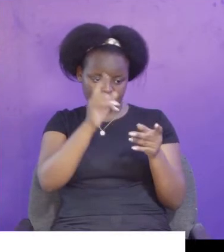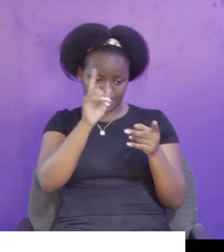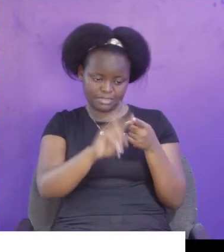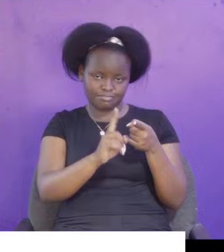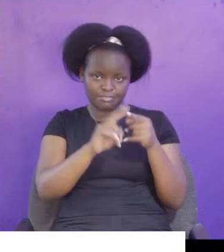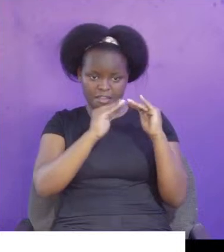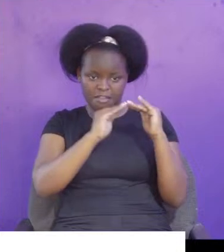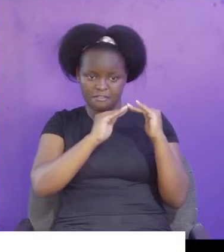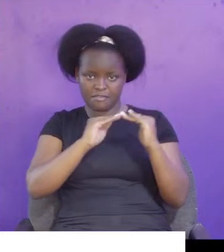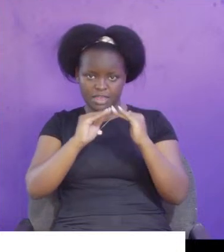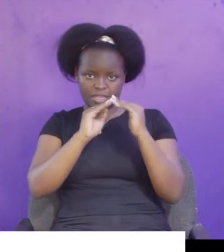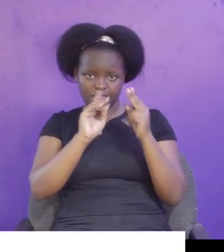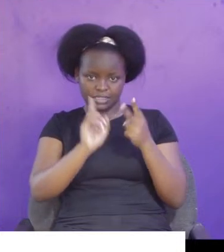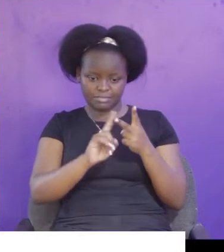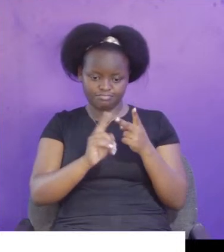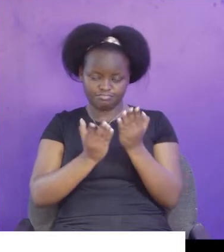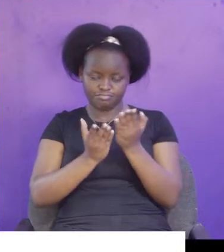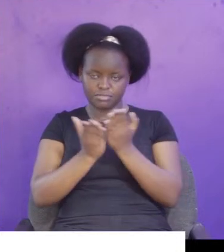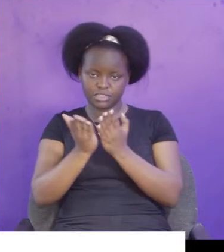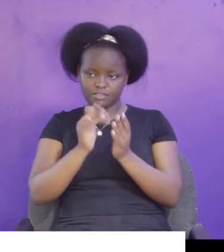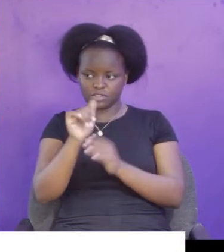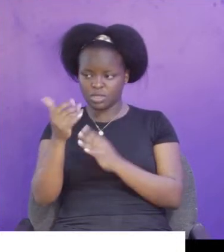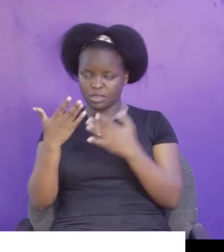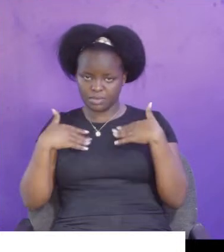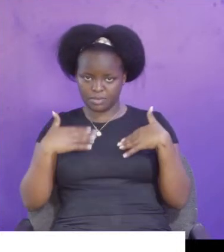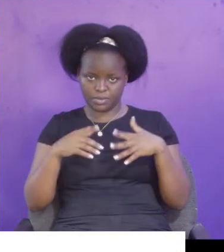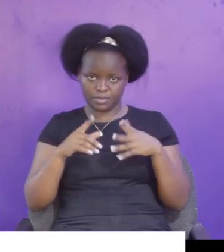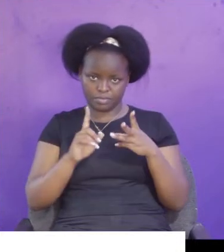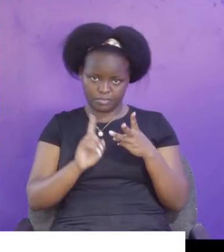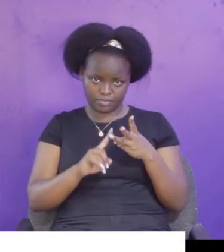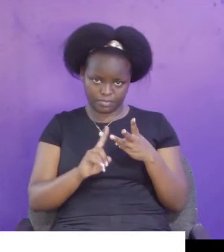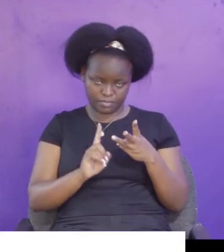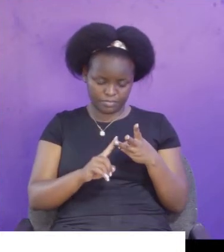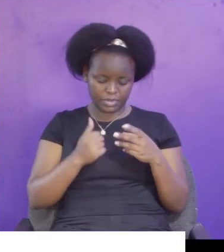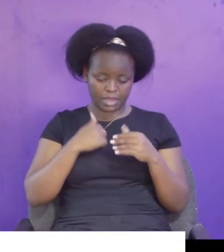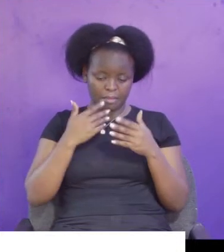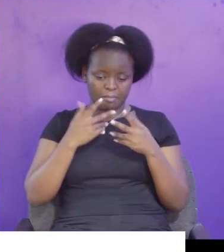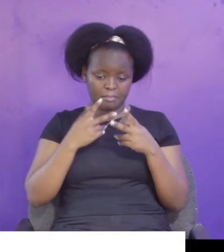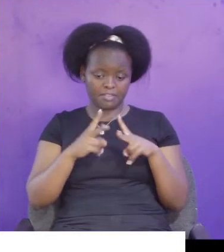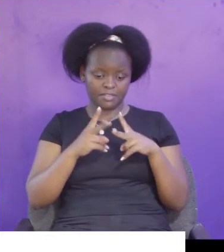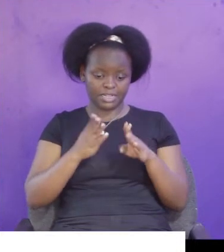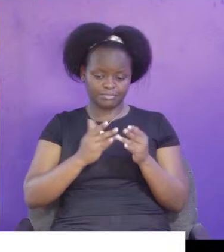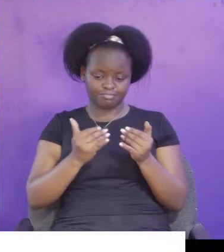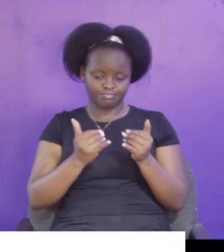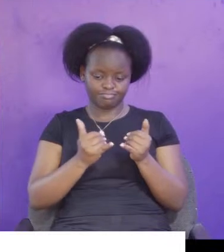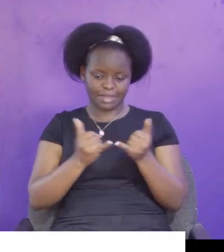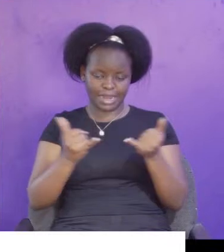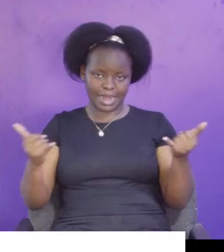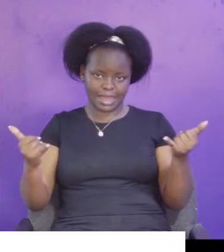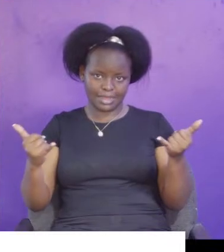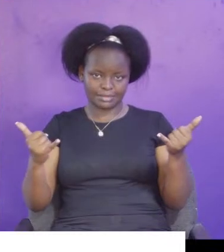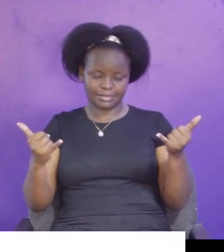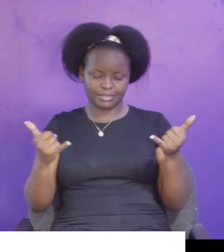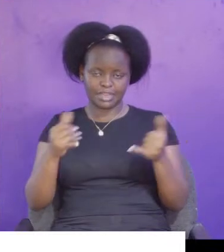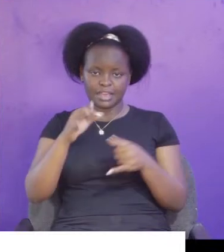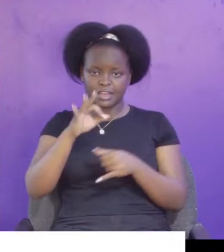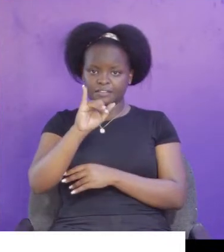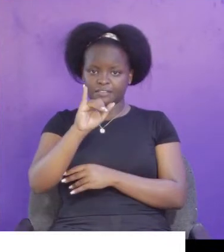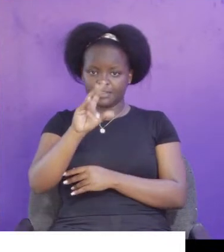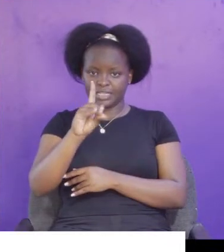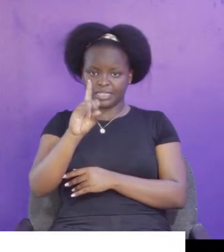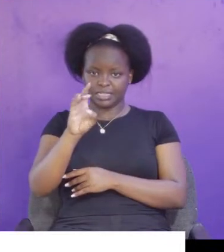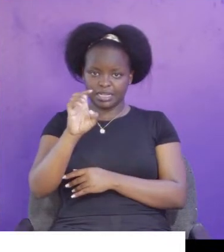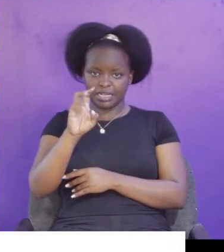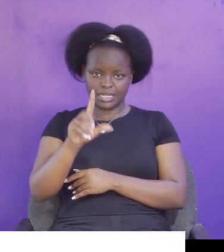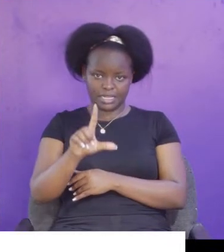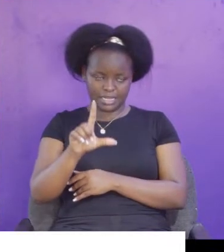service to others. I am very alive to the fact that my brother Fidel is gone.